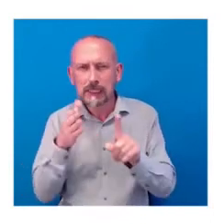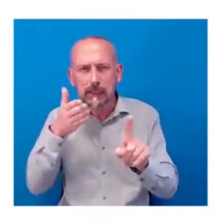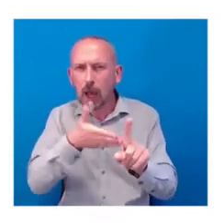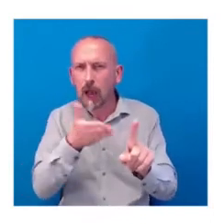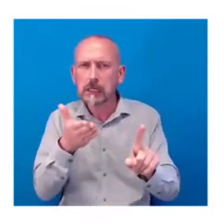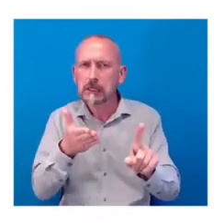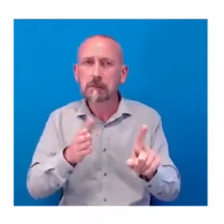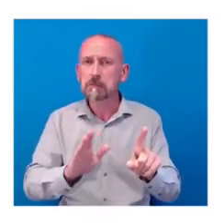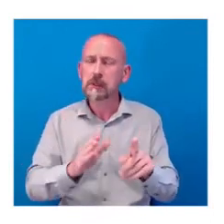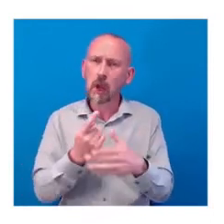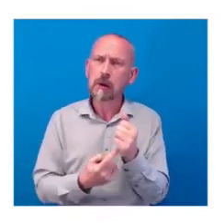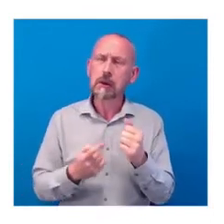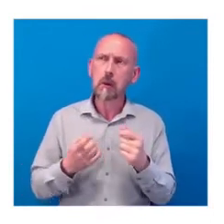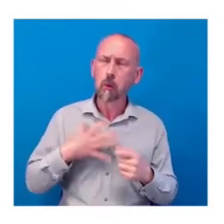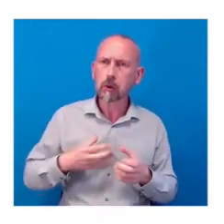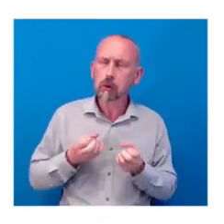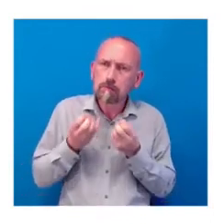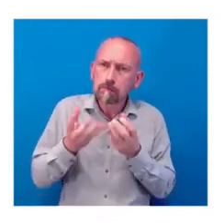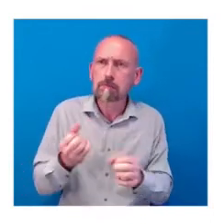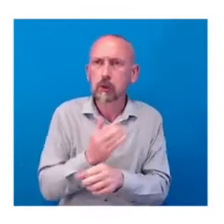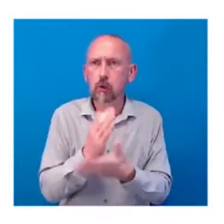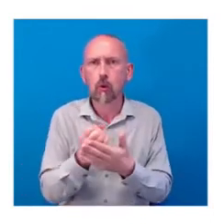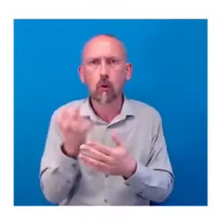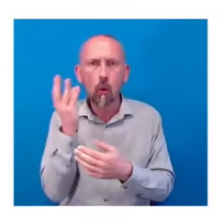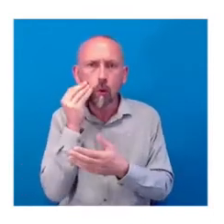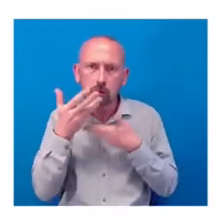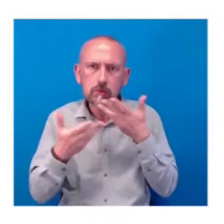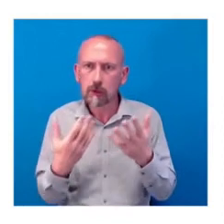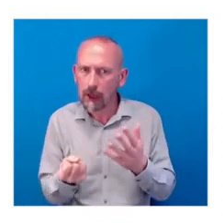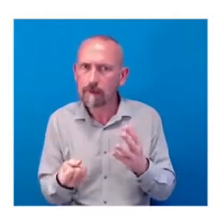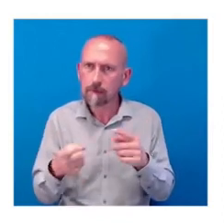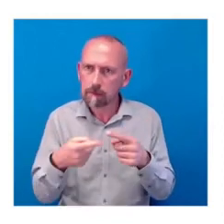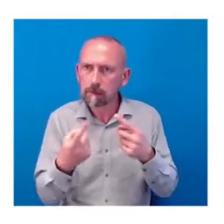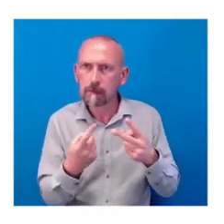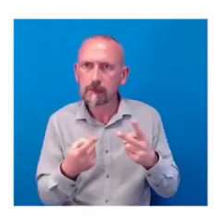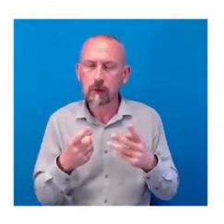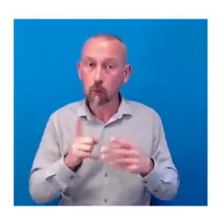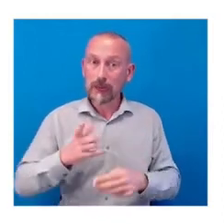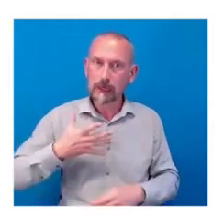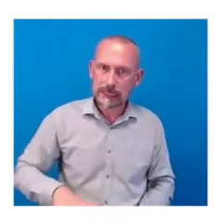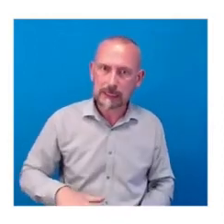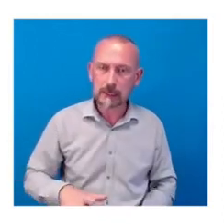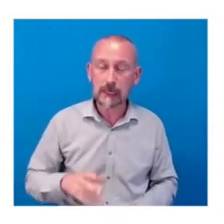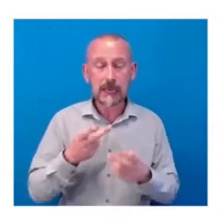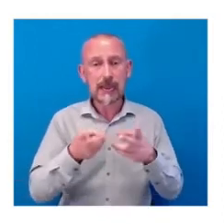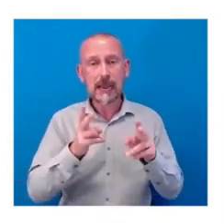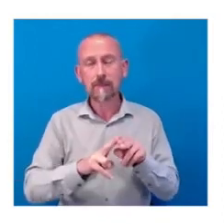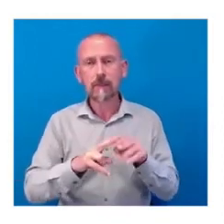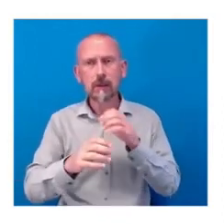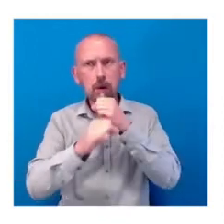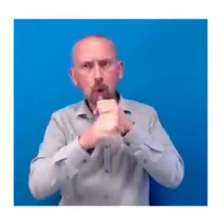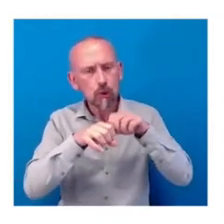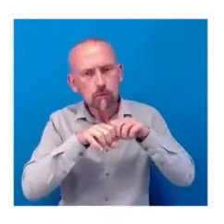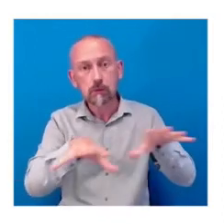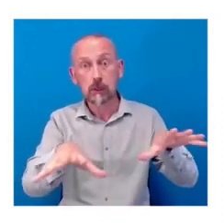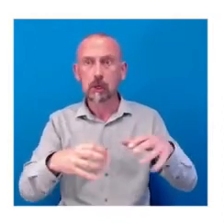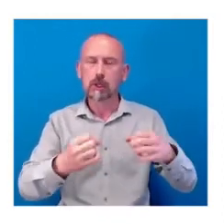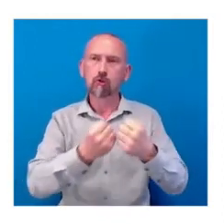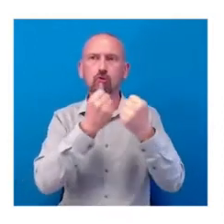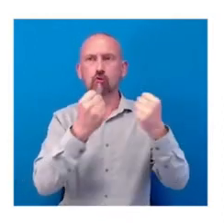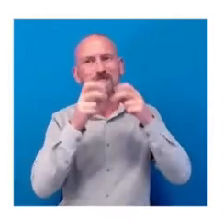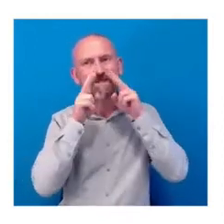provide AD where it's needed. So for any promo that has strong visual content or unvoiced on-screen text,